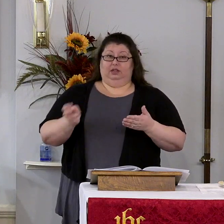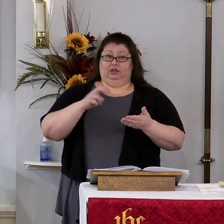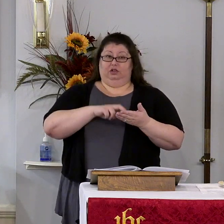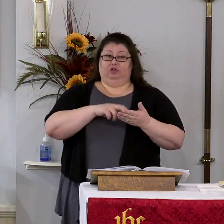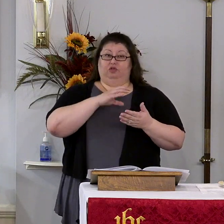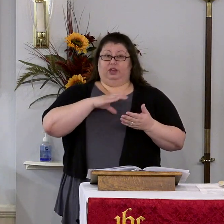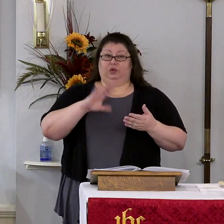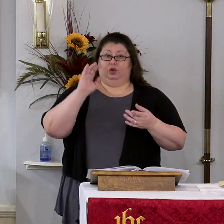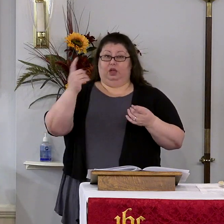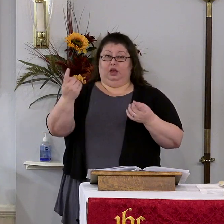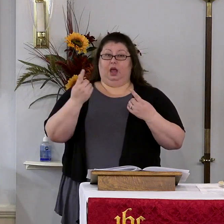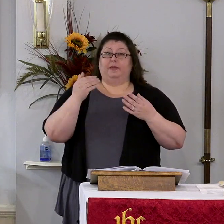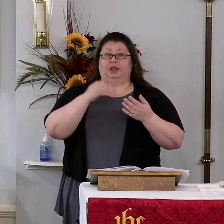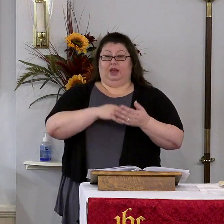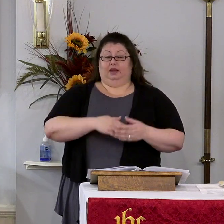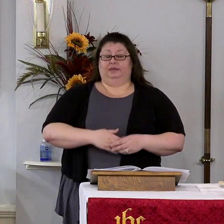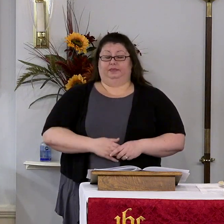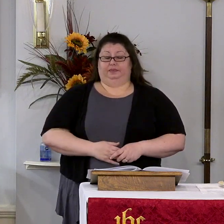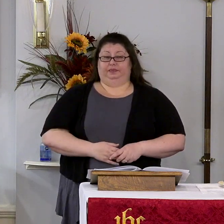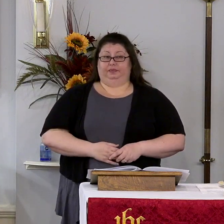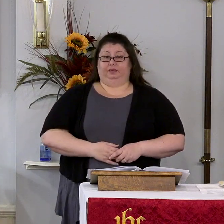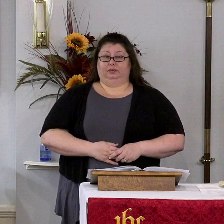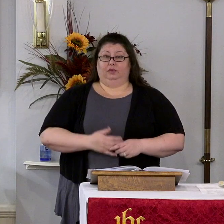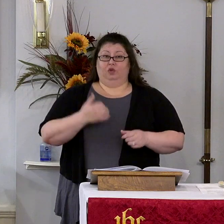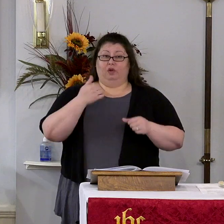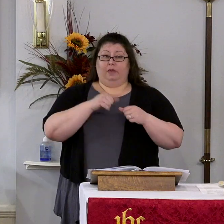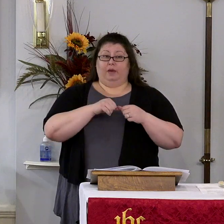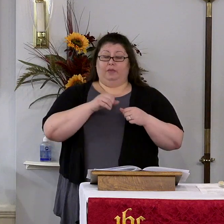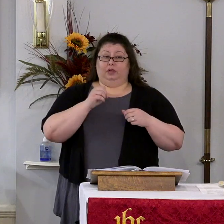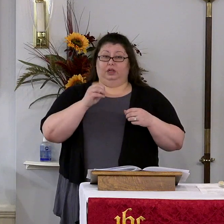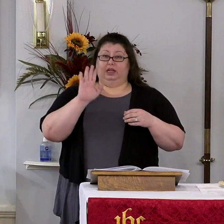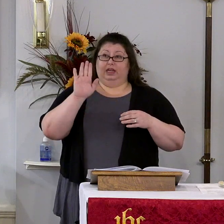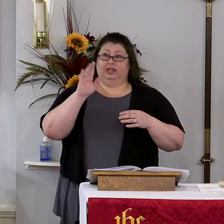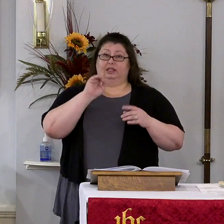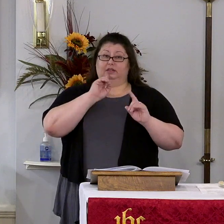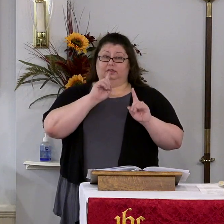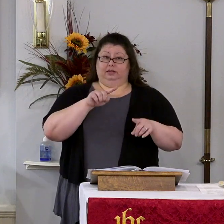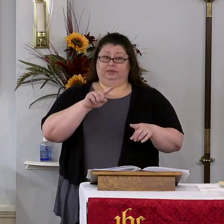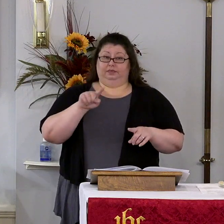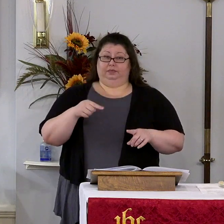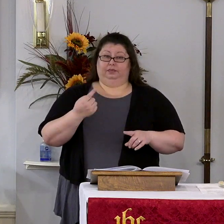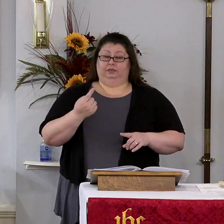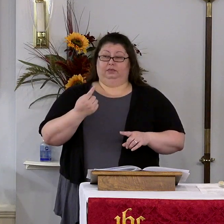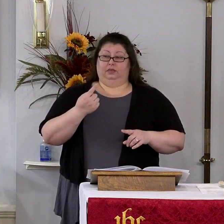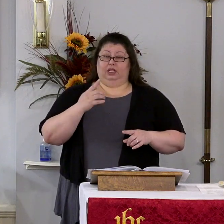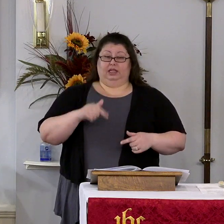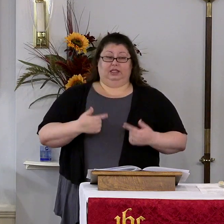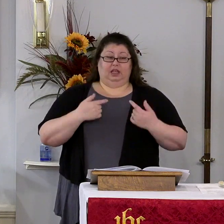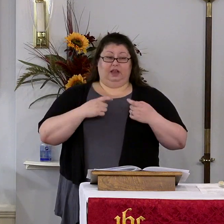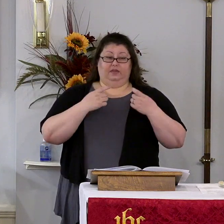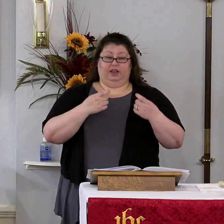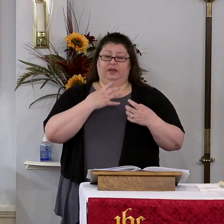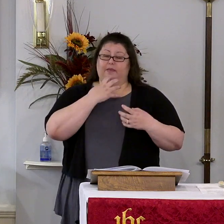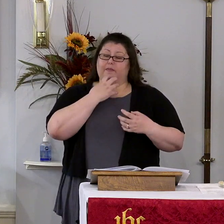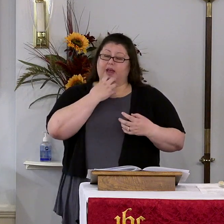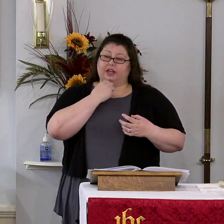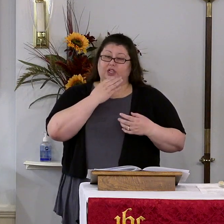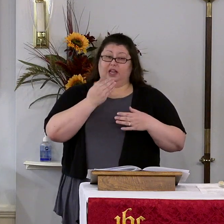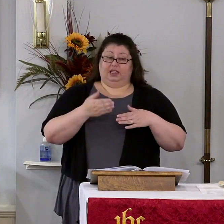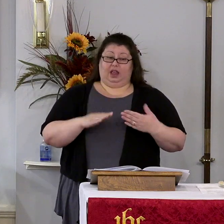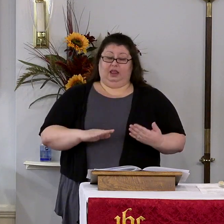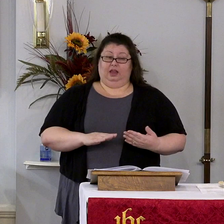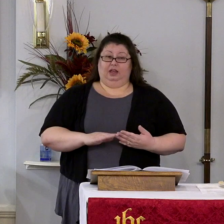risen. Christ will come again. Remembering, therefore, his salutary command, his life-giving passion and